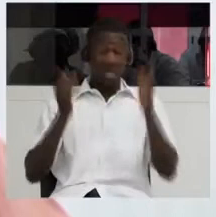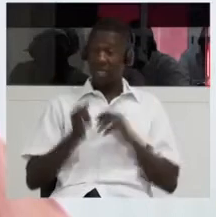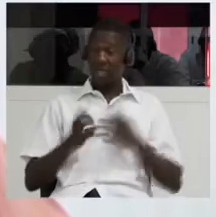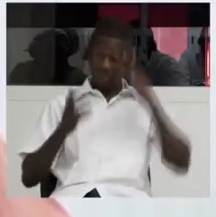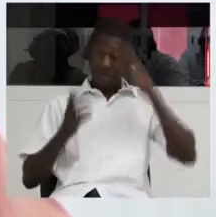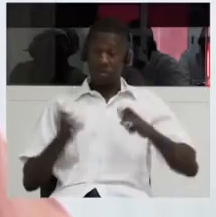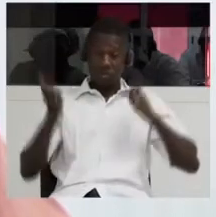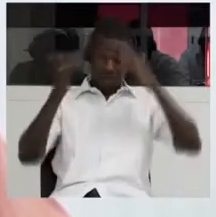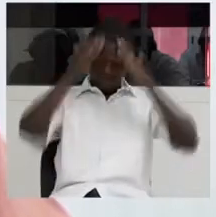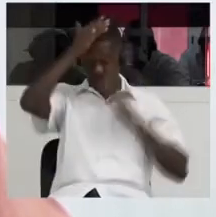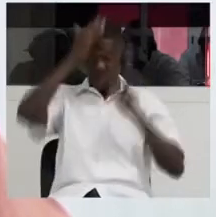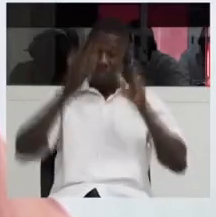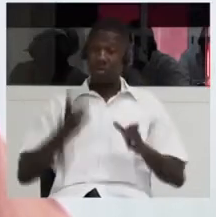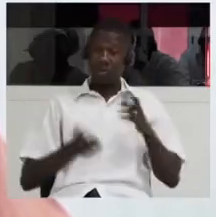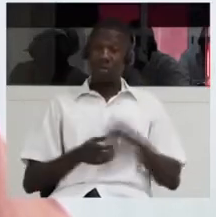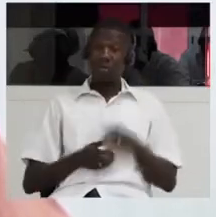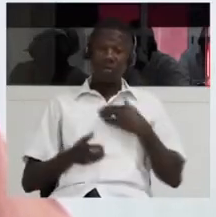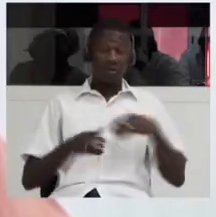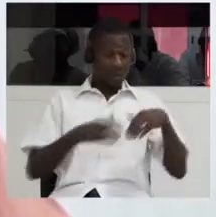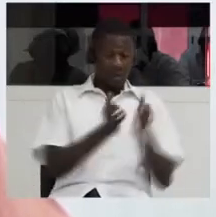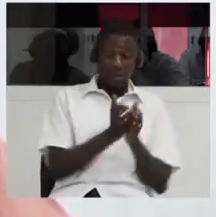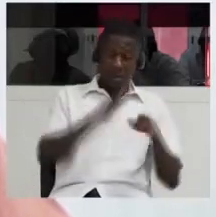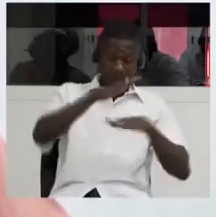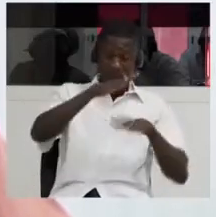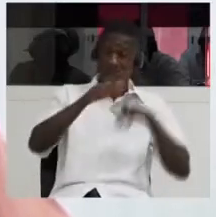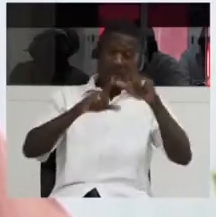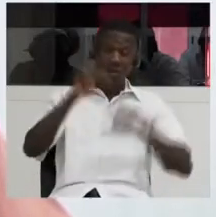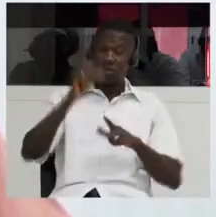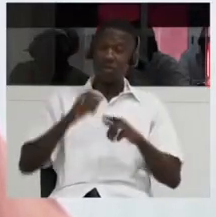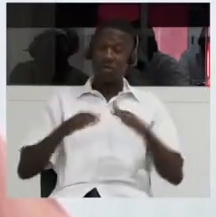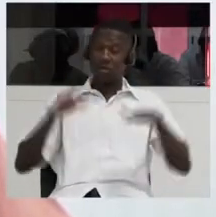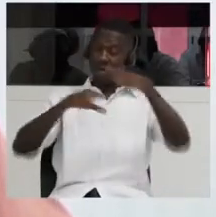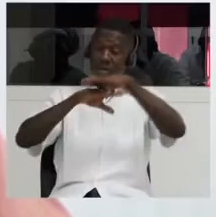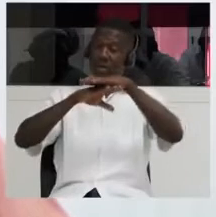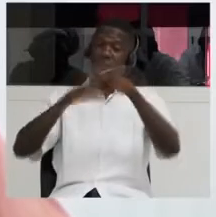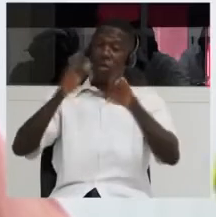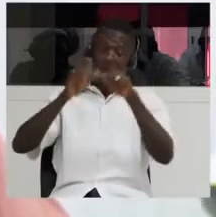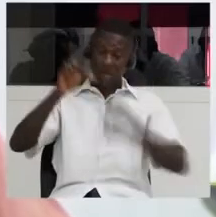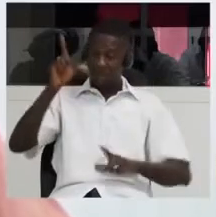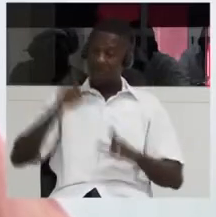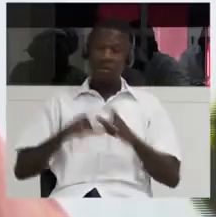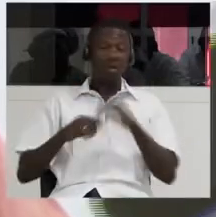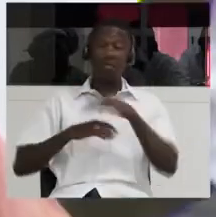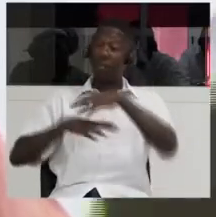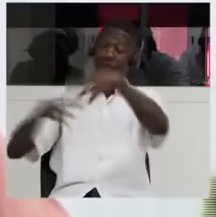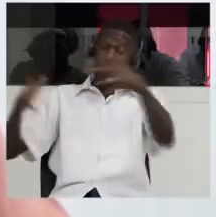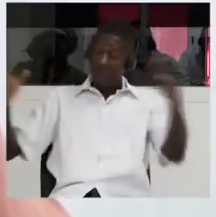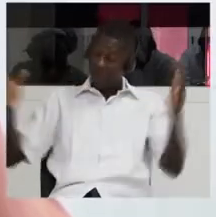the section level, platoon level, company level, or even battalion level,